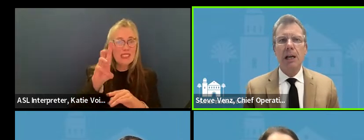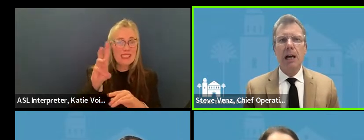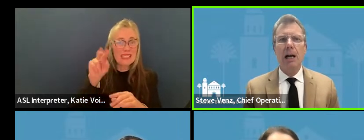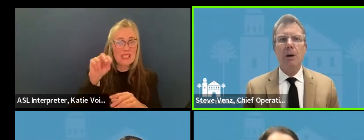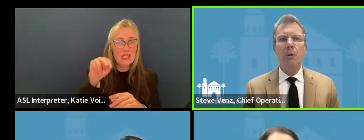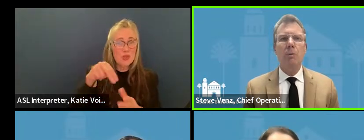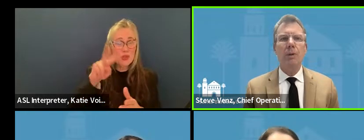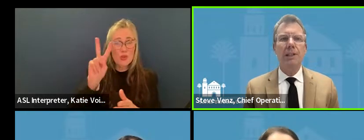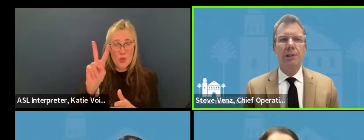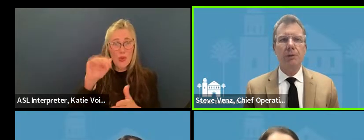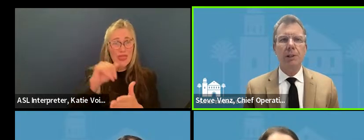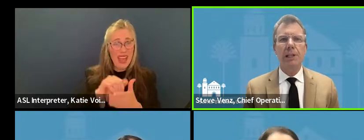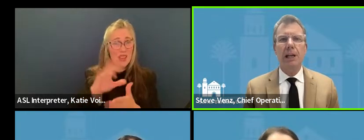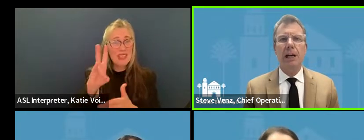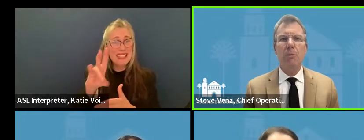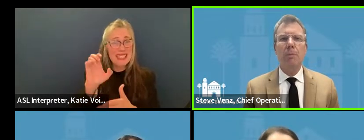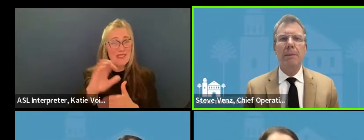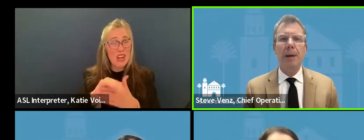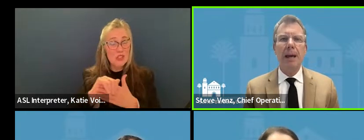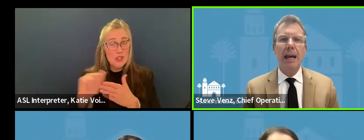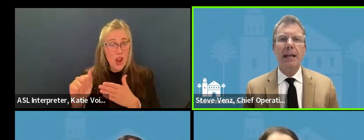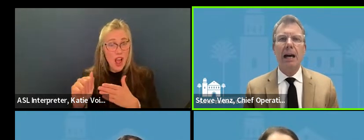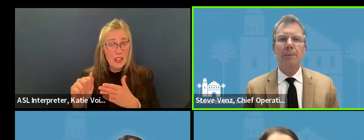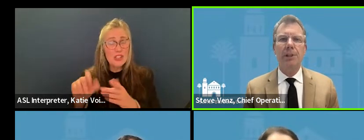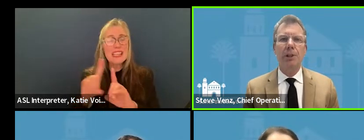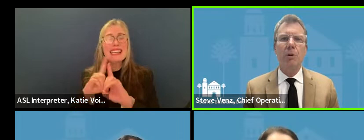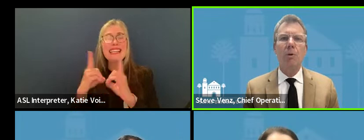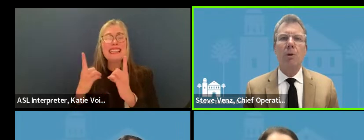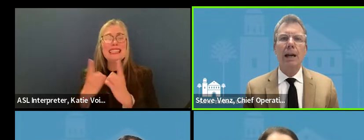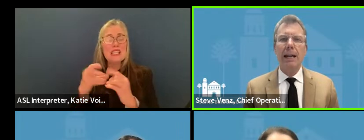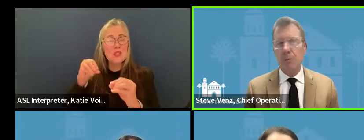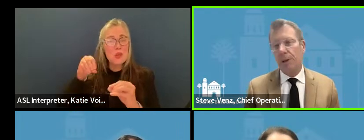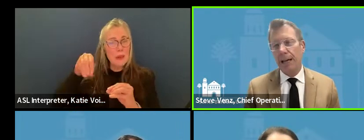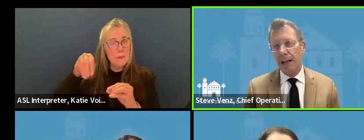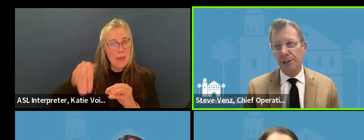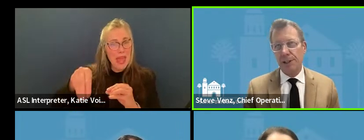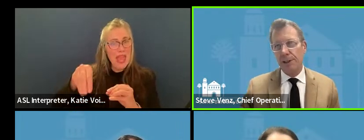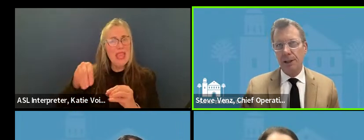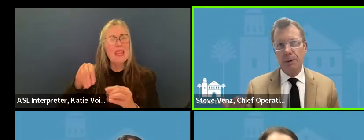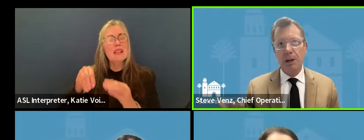$162,700, the district will be paying up to